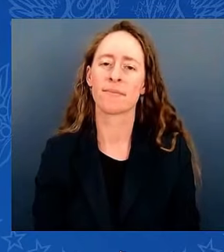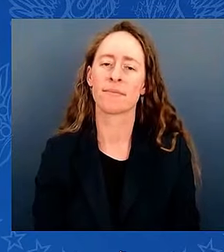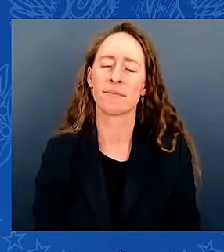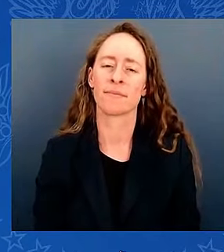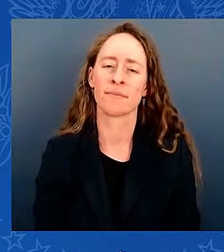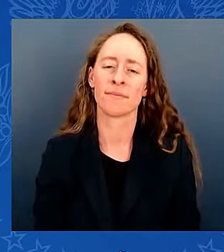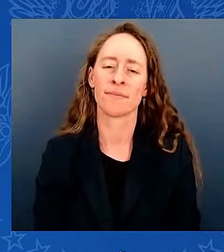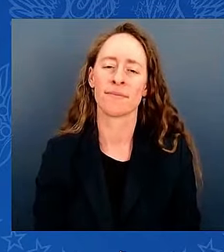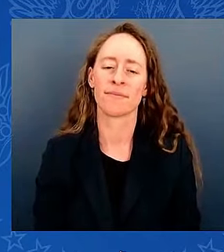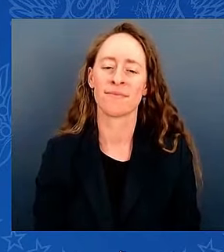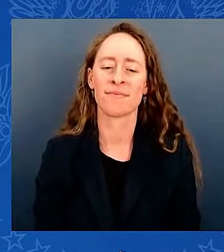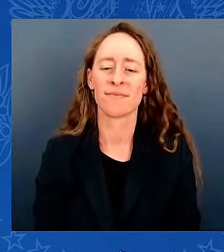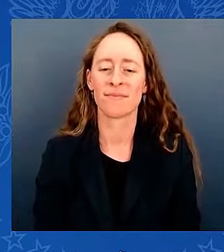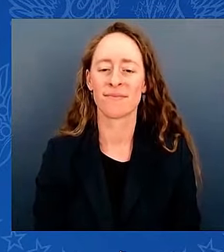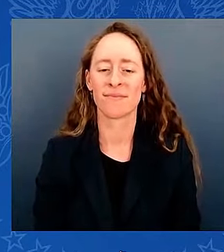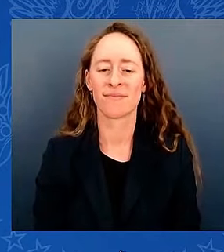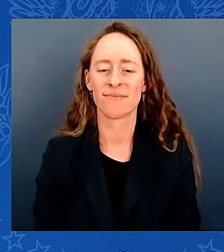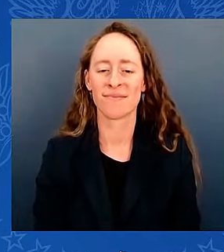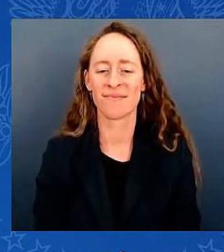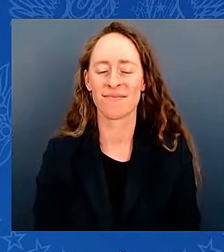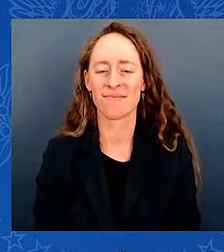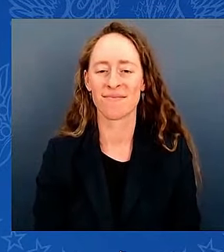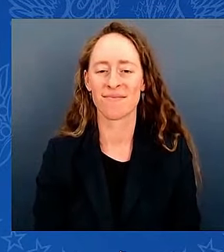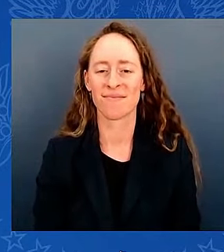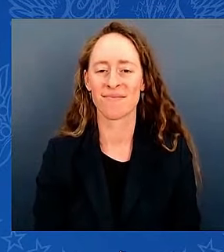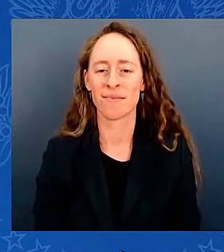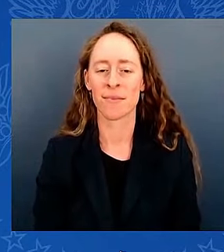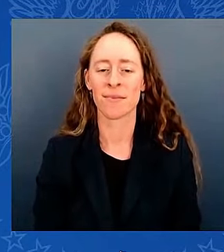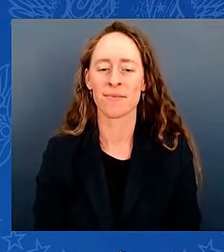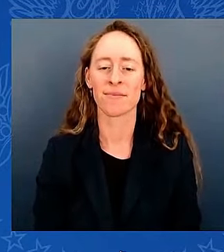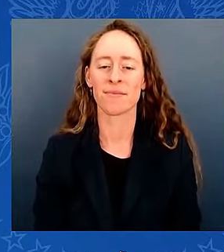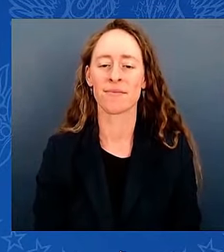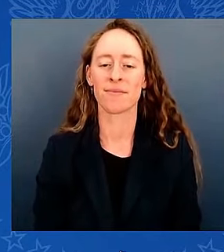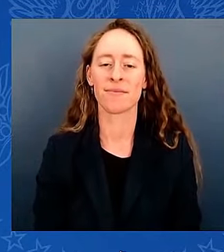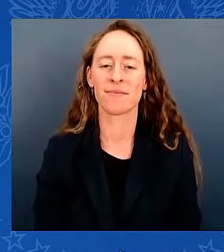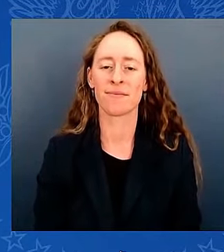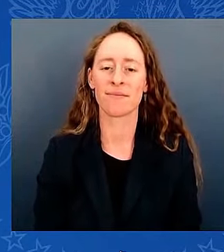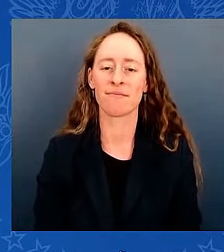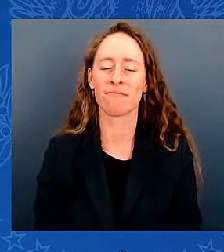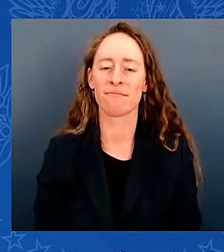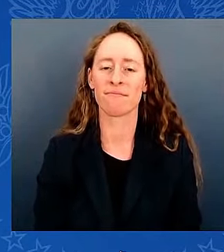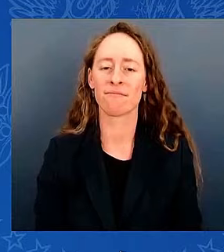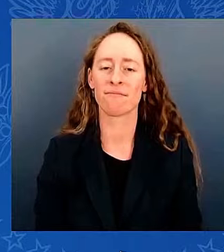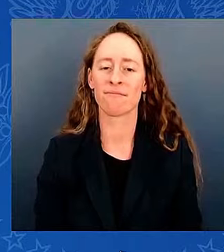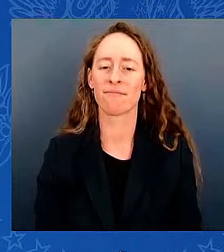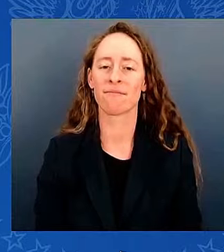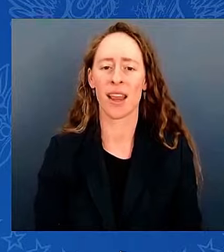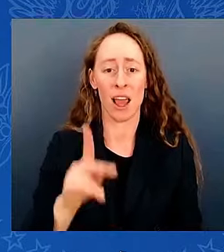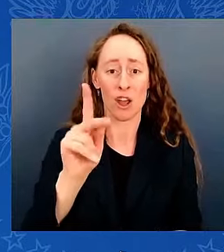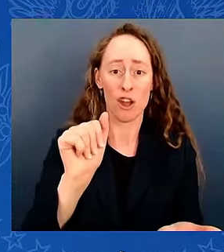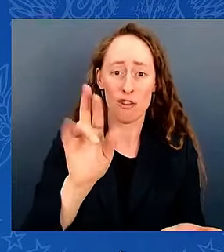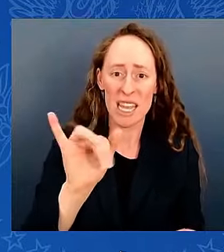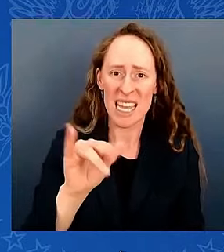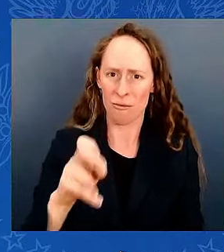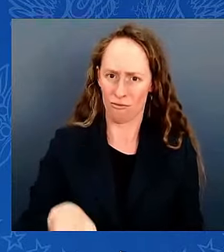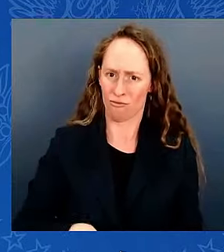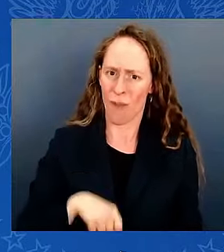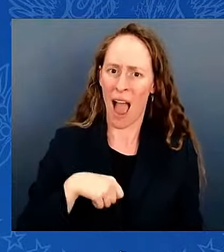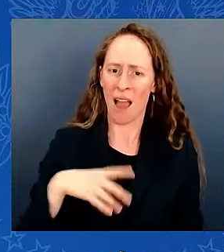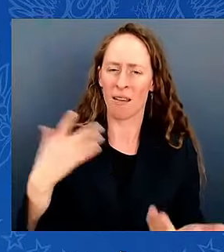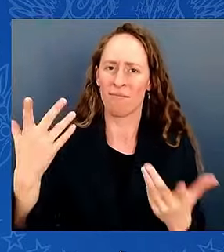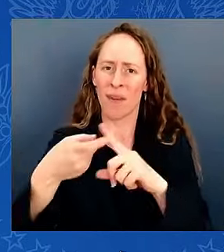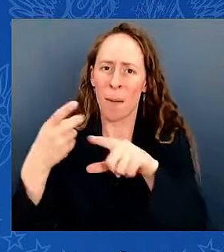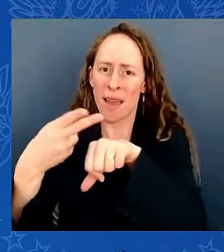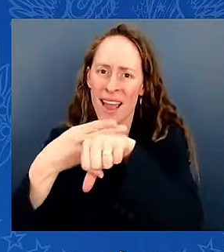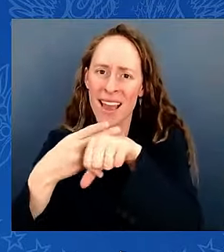so many Americans, like Kareen, as he pointed out, a proud Haitian American. K community that's under attack in our country